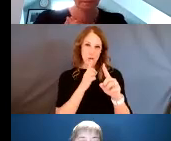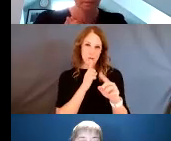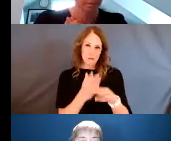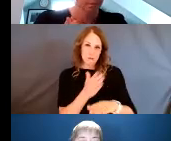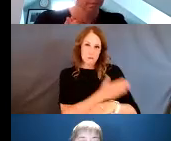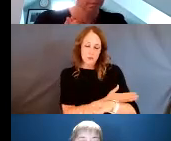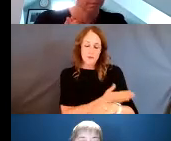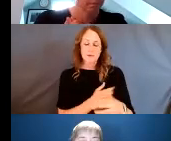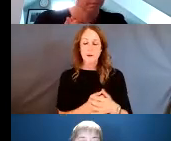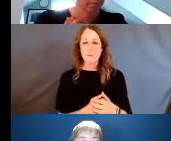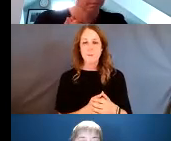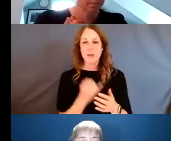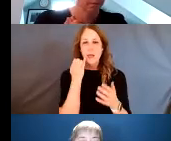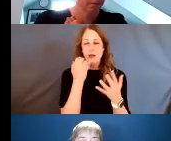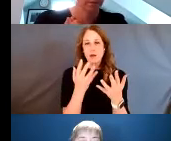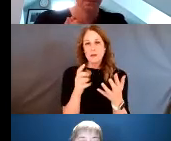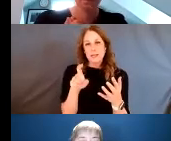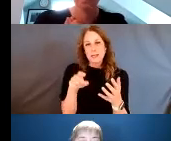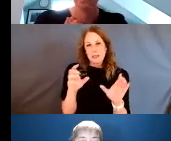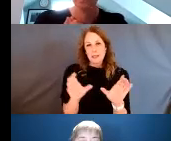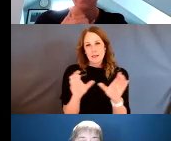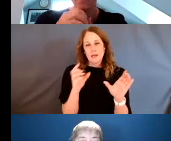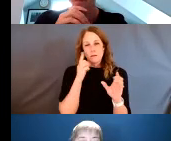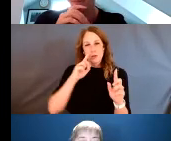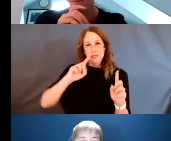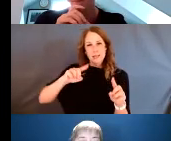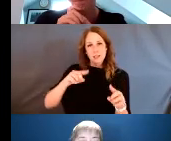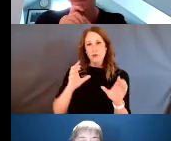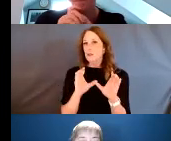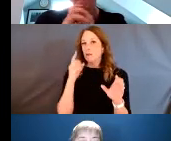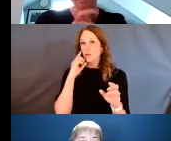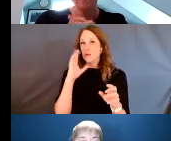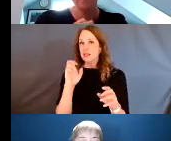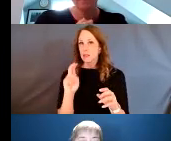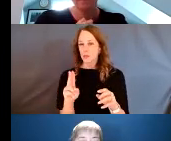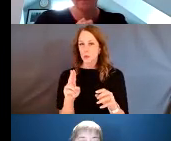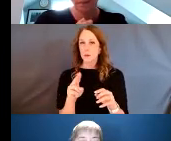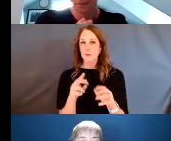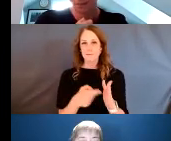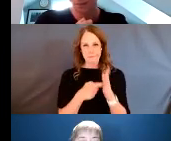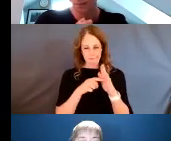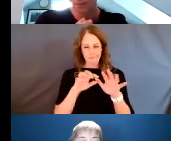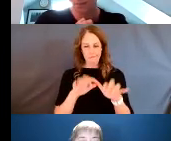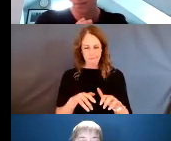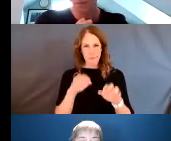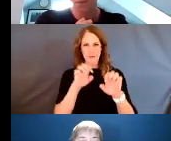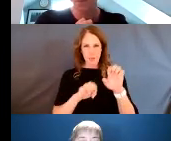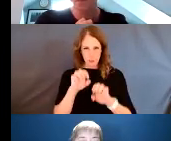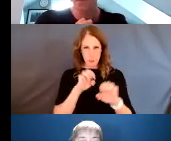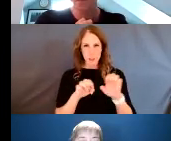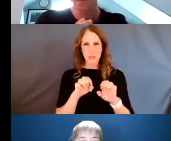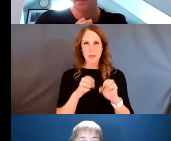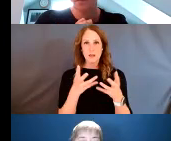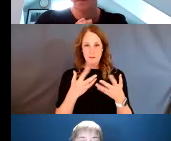a certificate of attendance or a certificate for CEU credits, you must complete the evaluation form. Upon